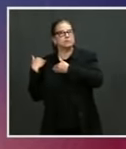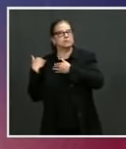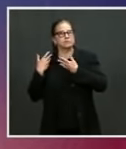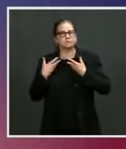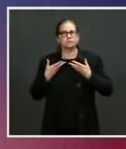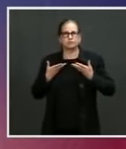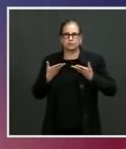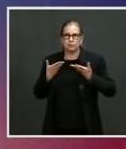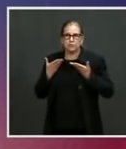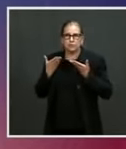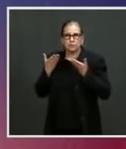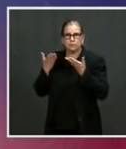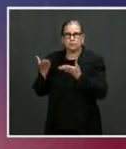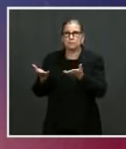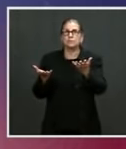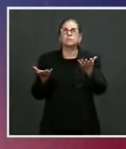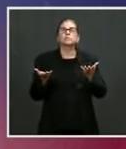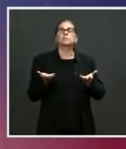every day.